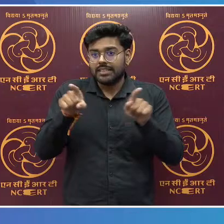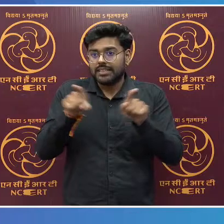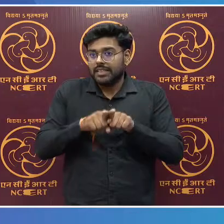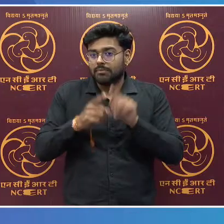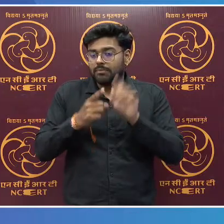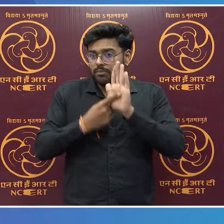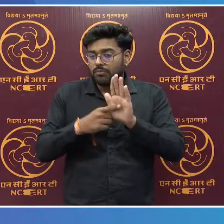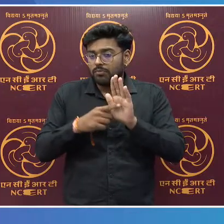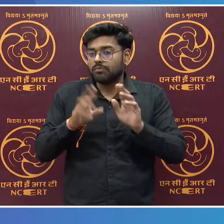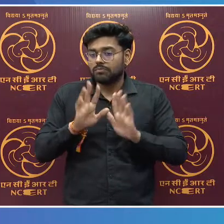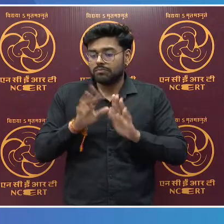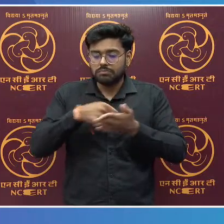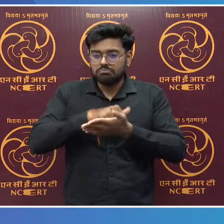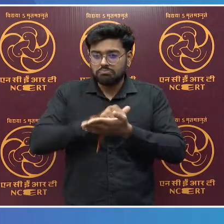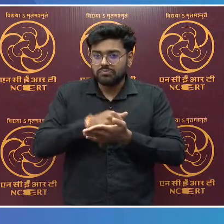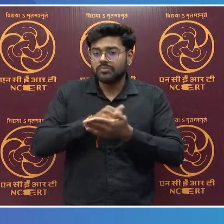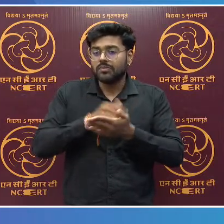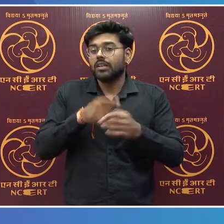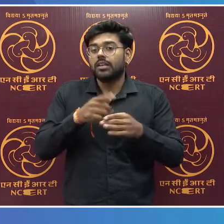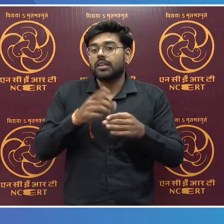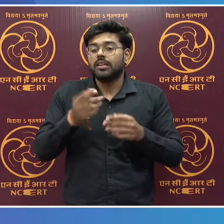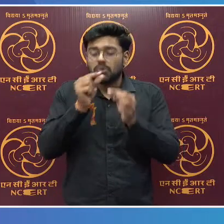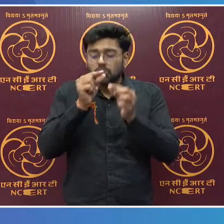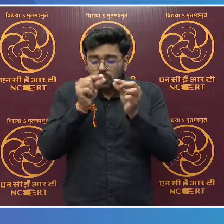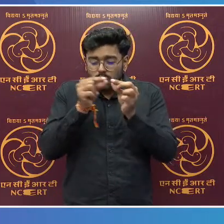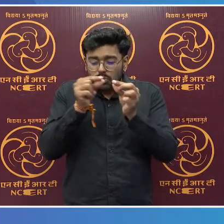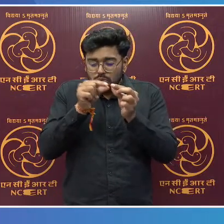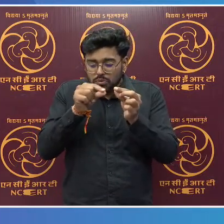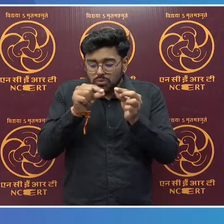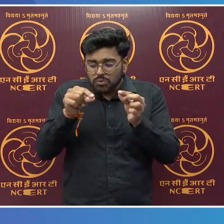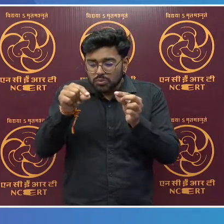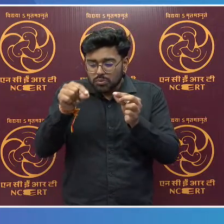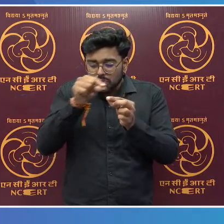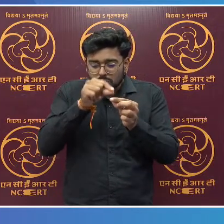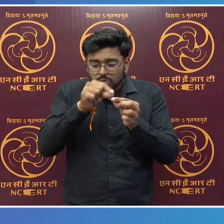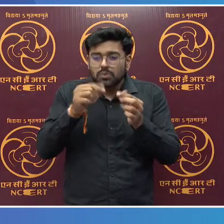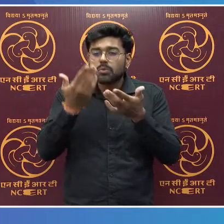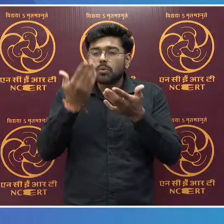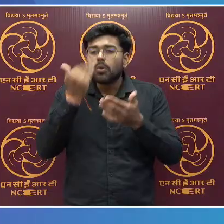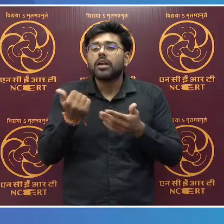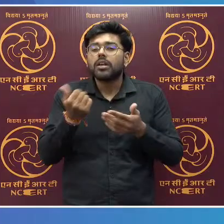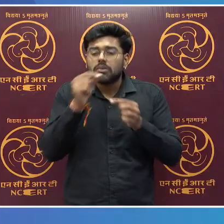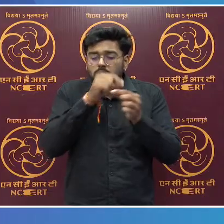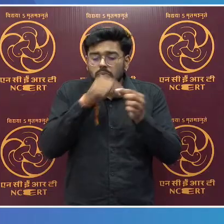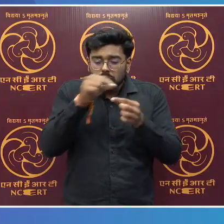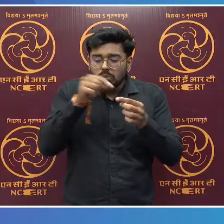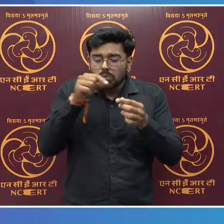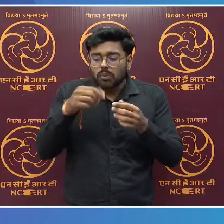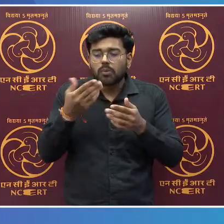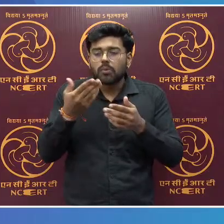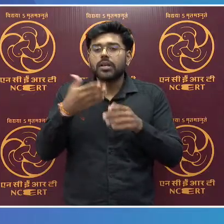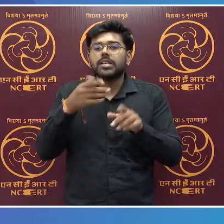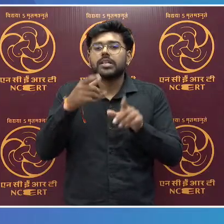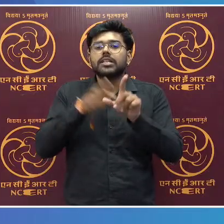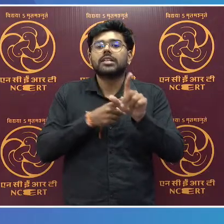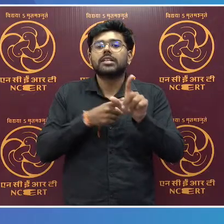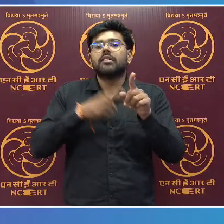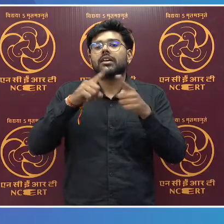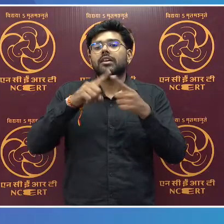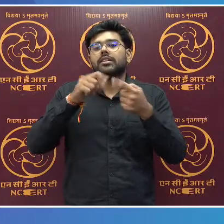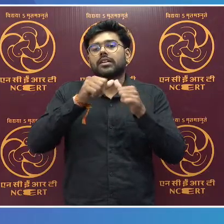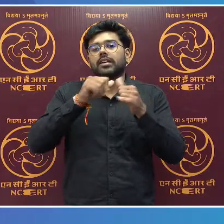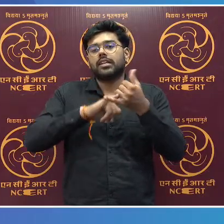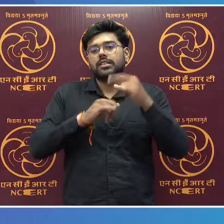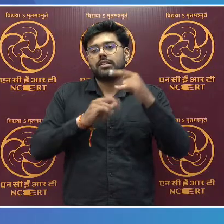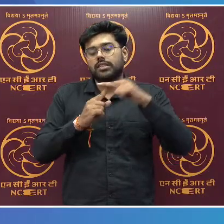this. Now why there are these small pores present in it? Because yeast, I have added yeast in it